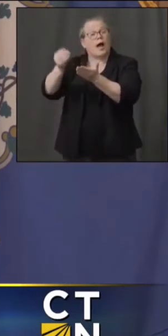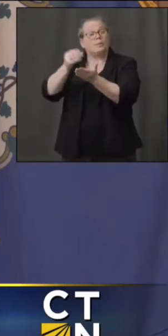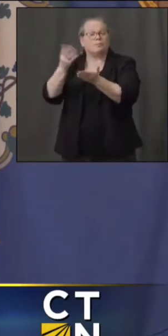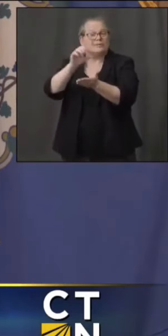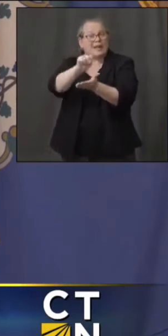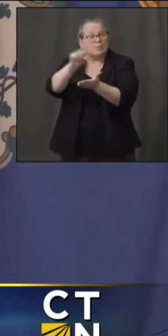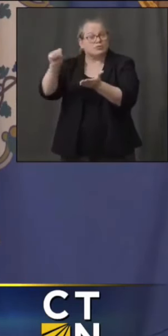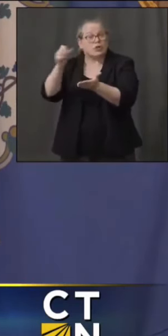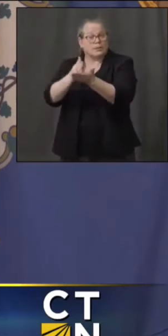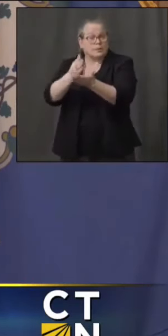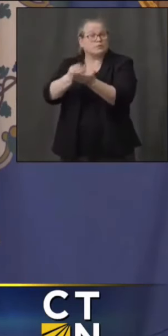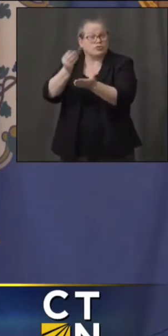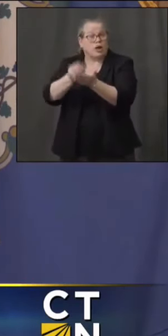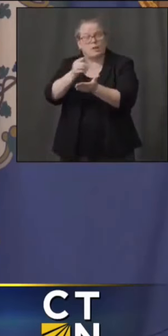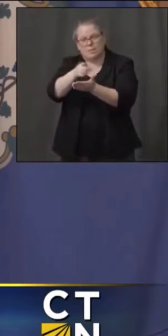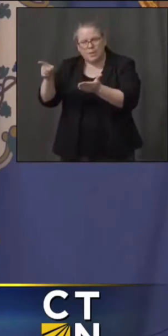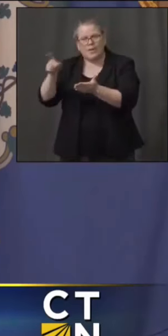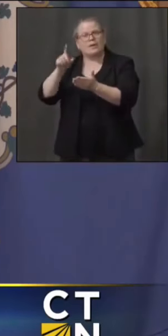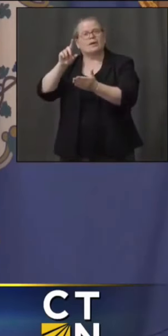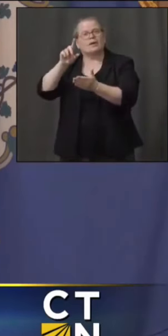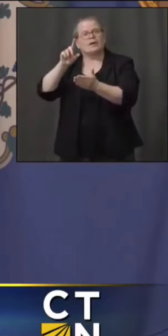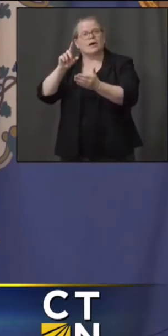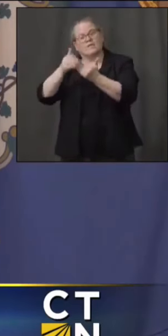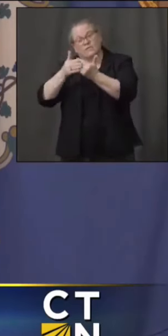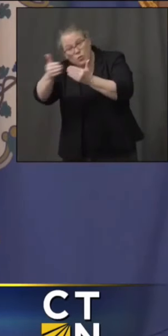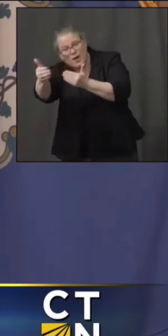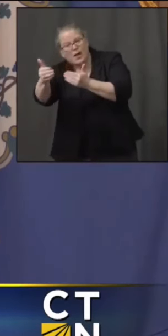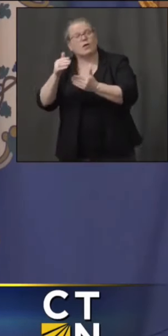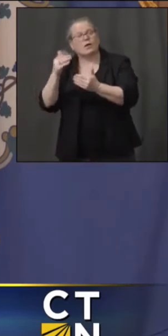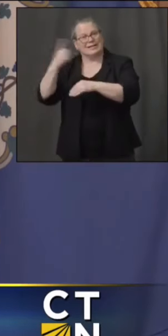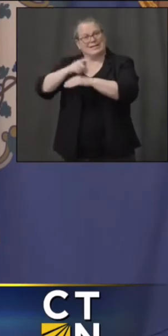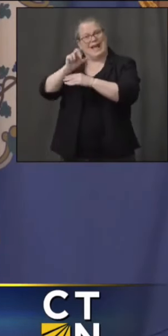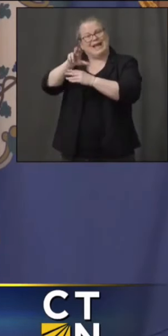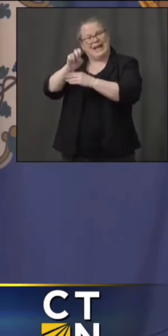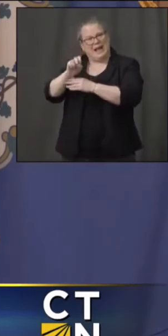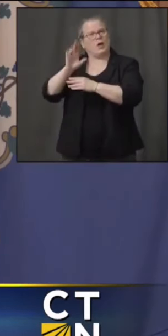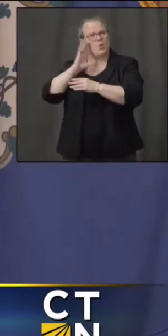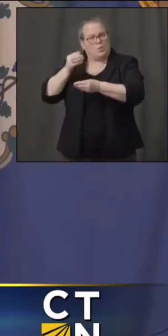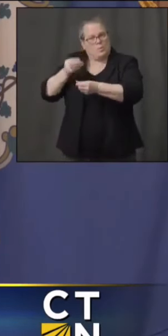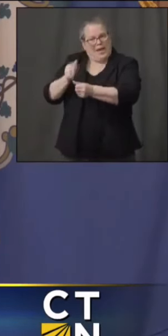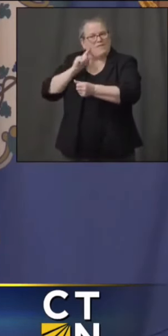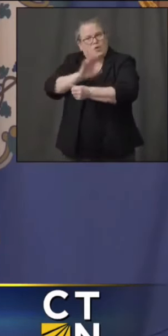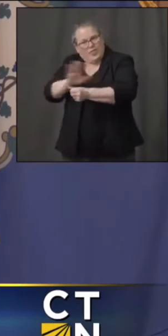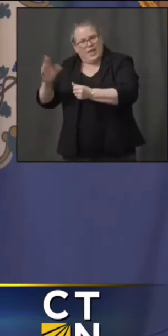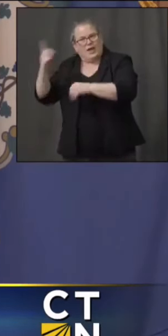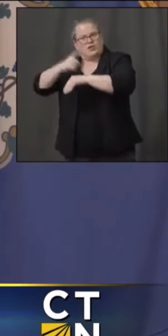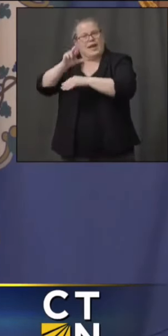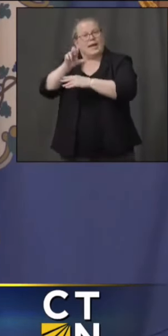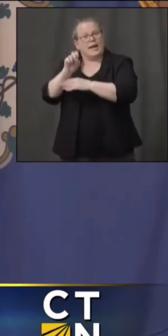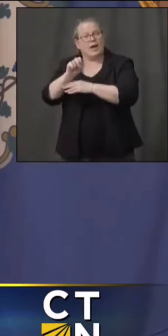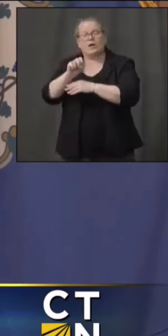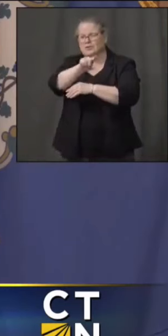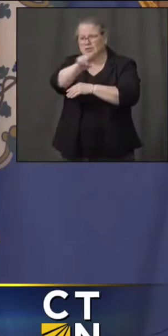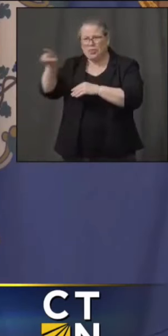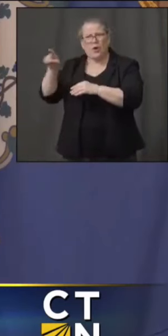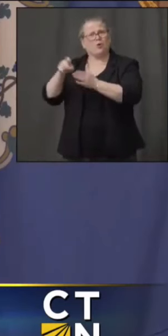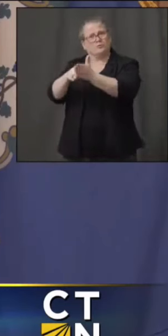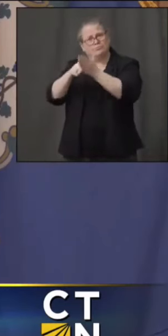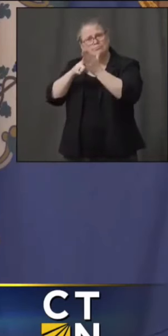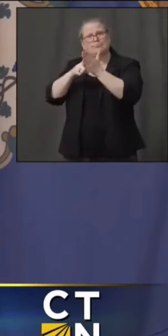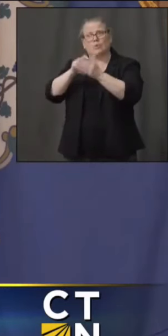can to remind those frontline workers every day how much we appreciate what they're doing. And those folks who are at